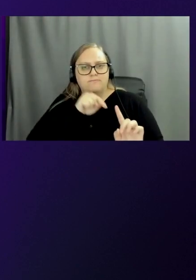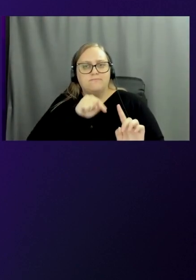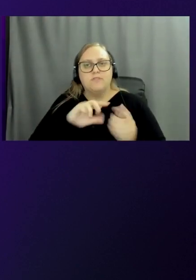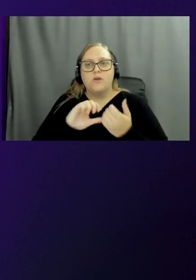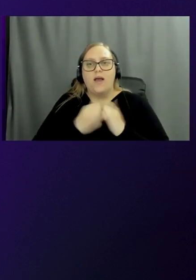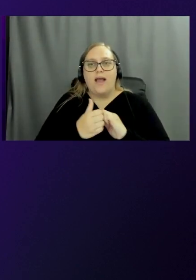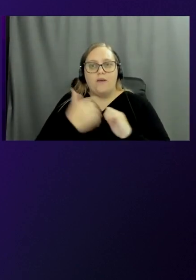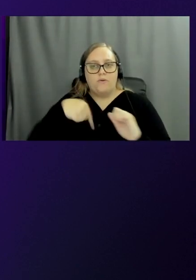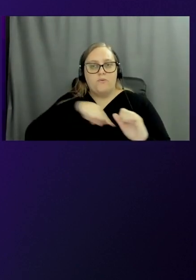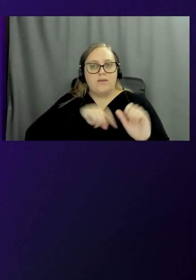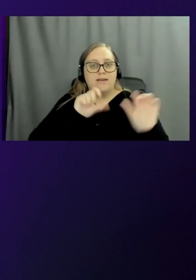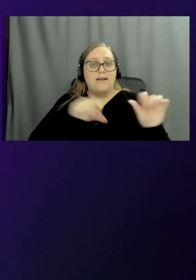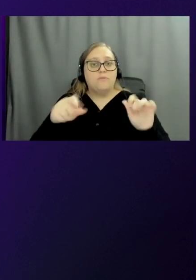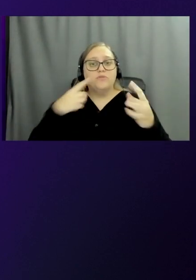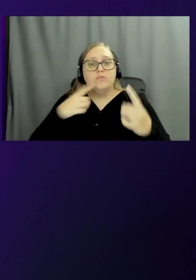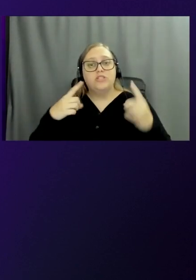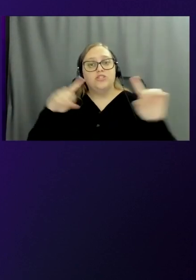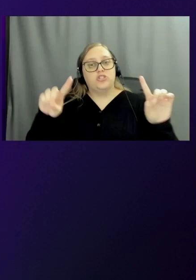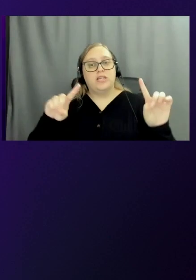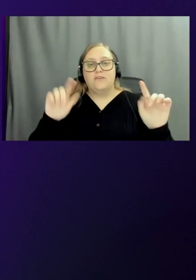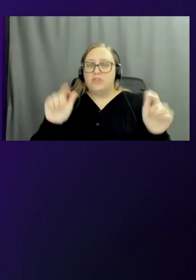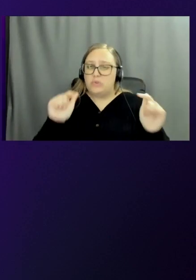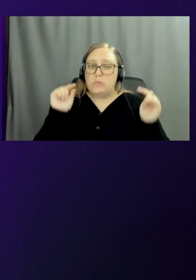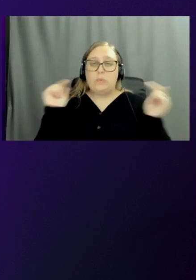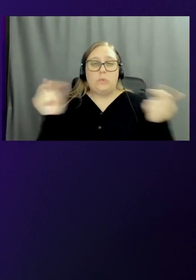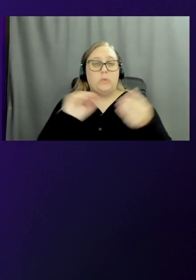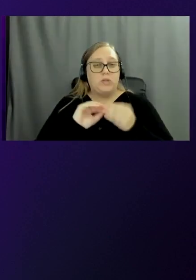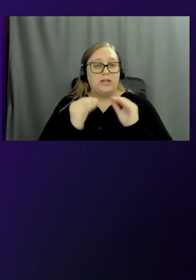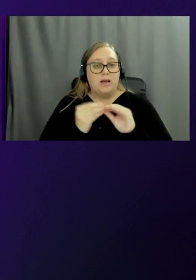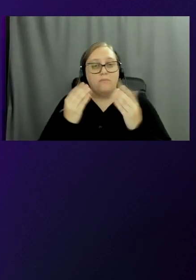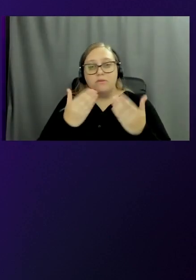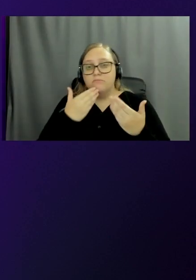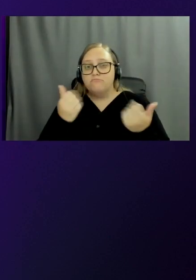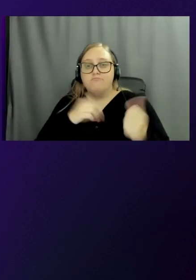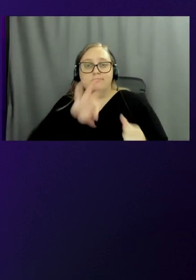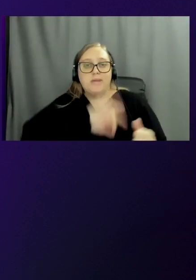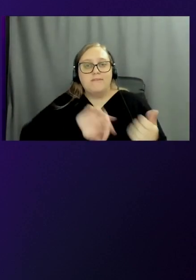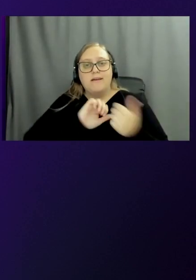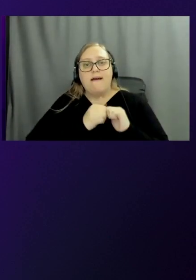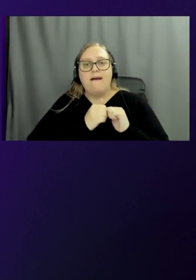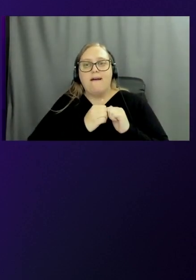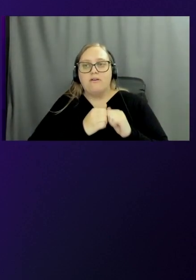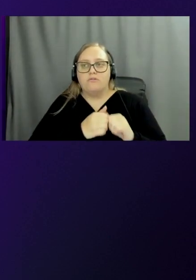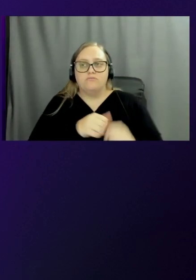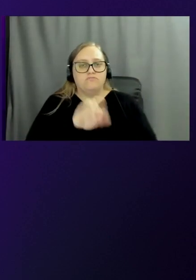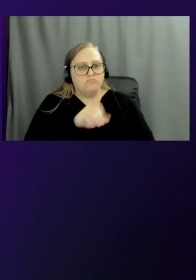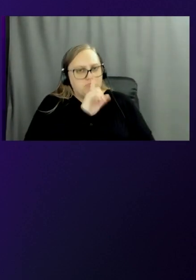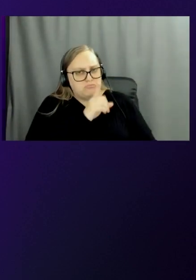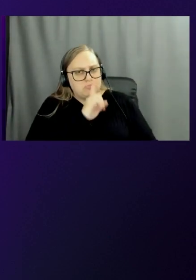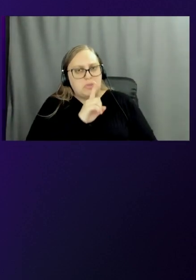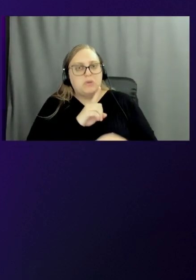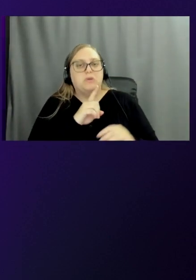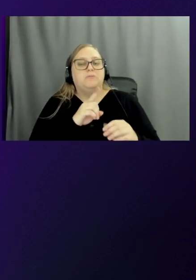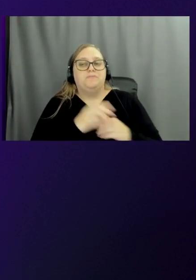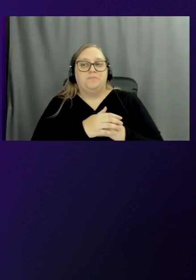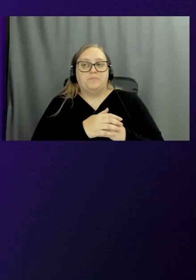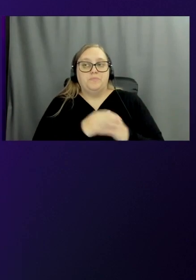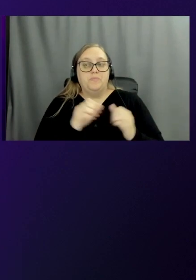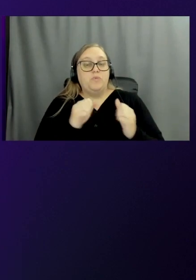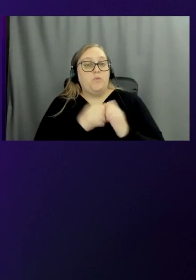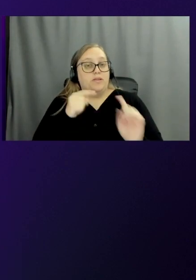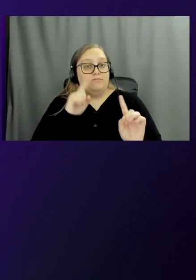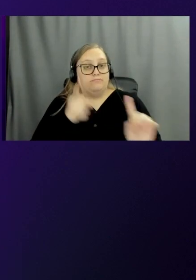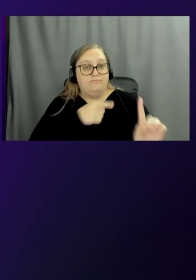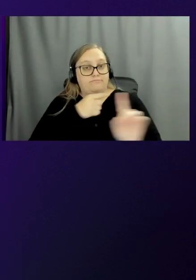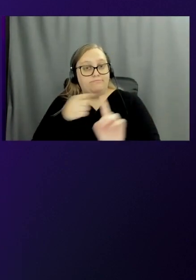to achieve such big numbers and such big benefits? Sure, building any chip is an optimization problem with some conflicting objectives. On one hand, we want the